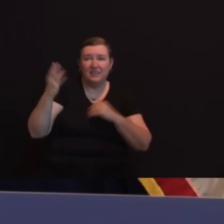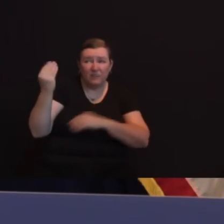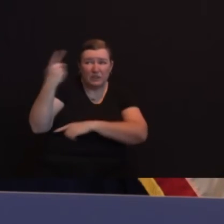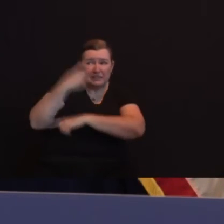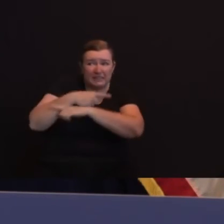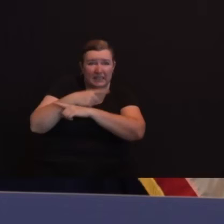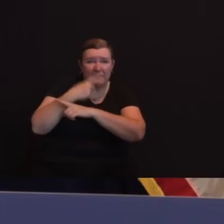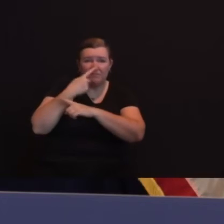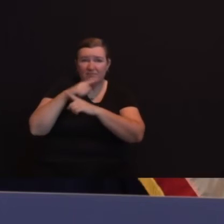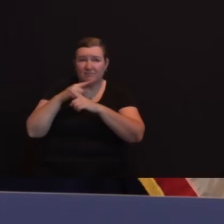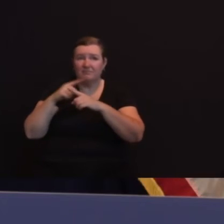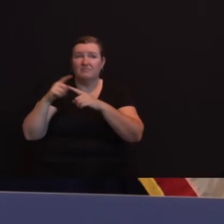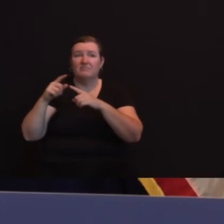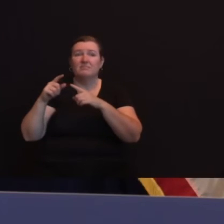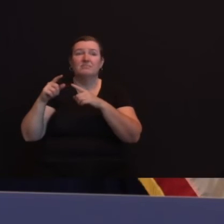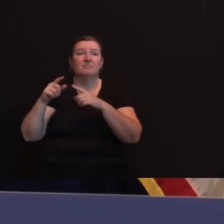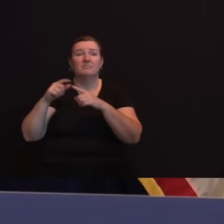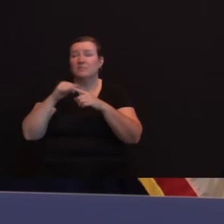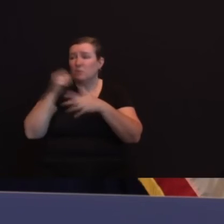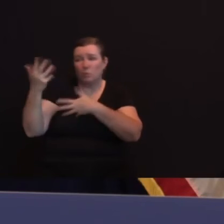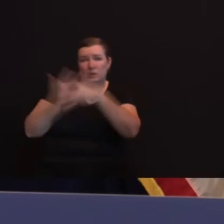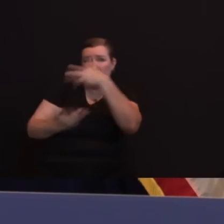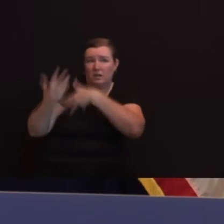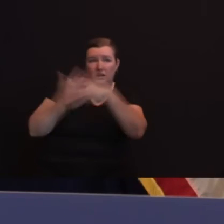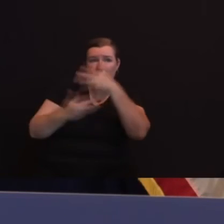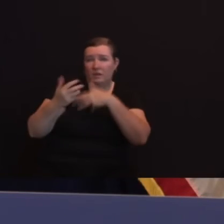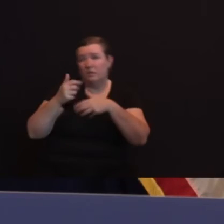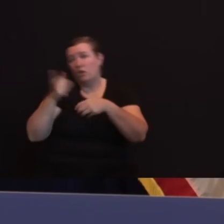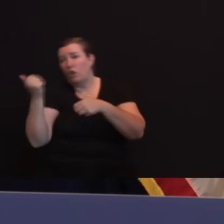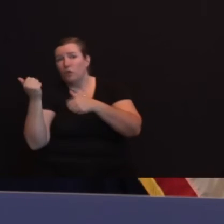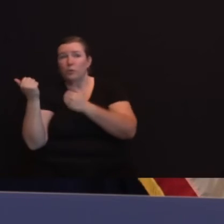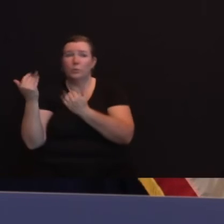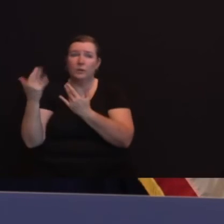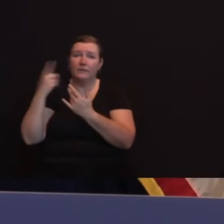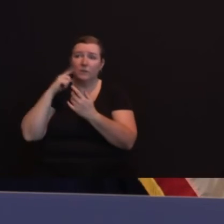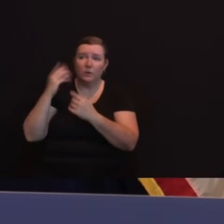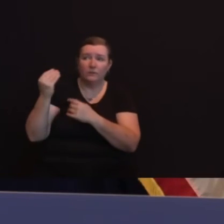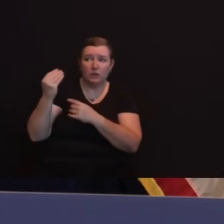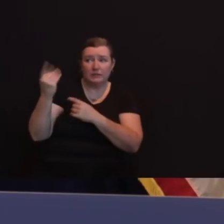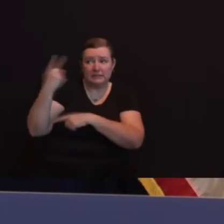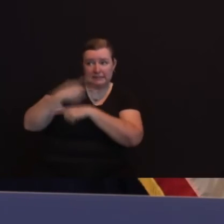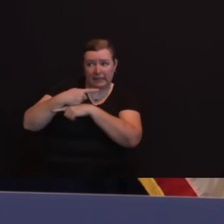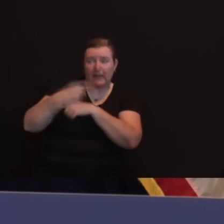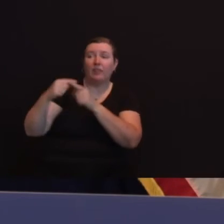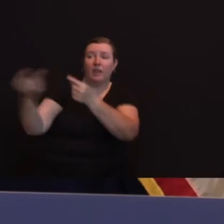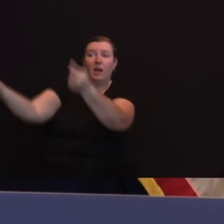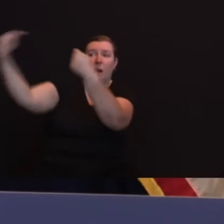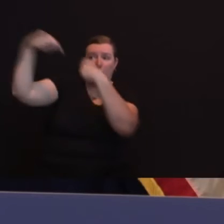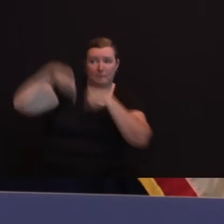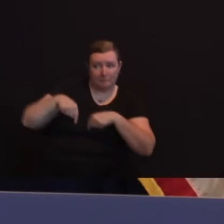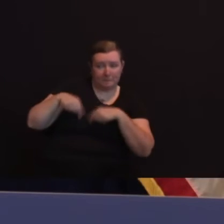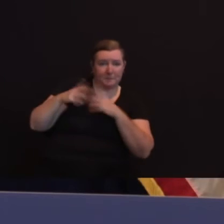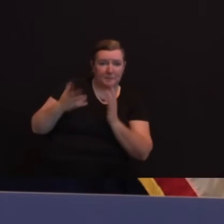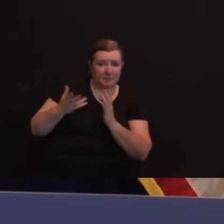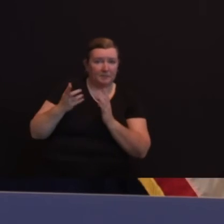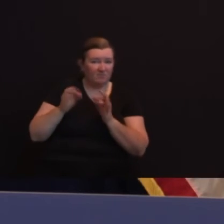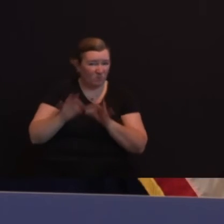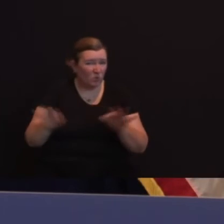is 11 days away, so if you haven't started doing that, start limiting your interactions